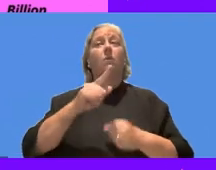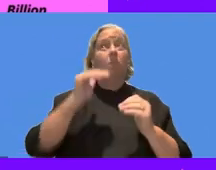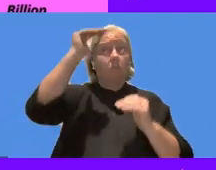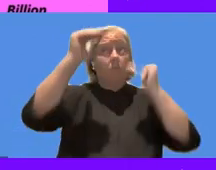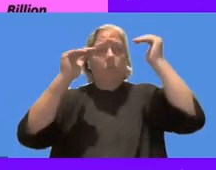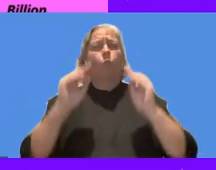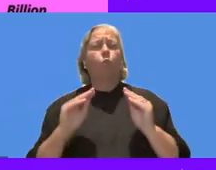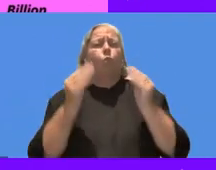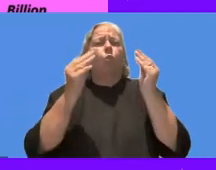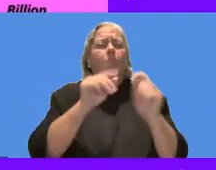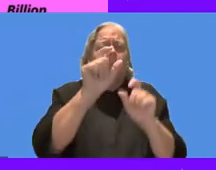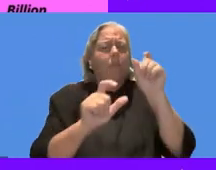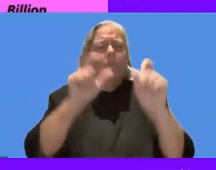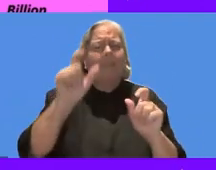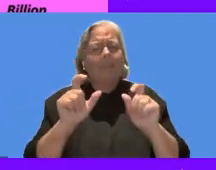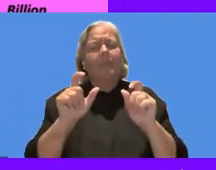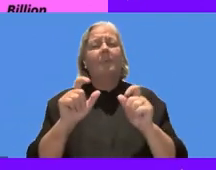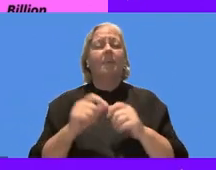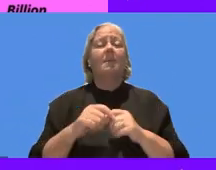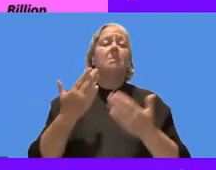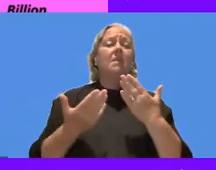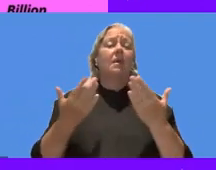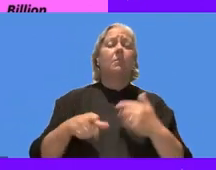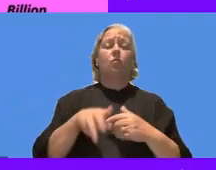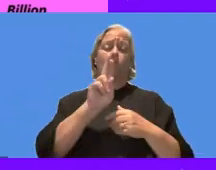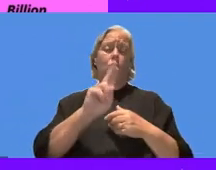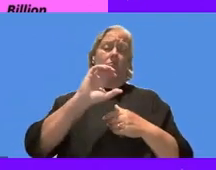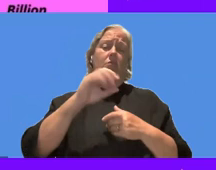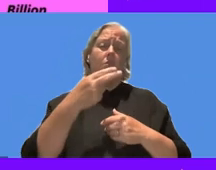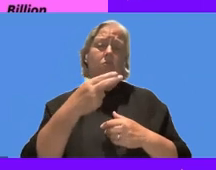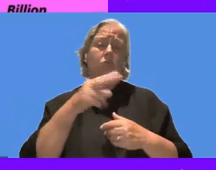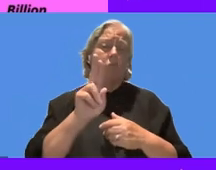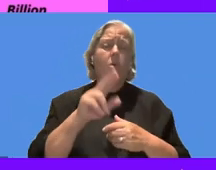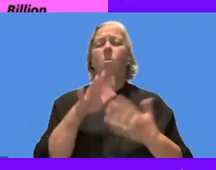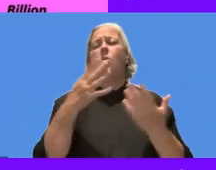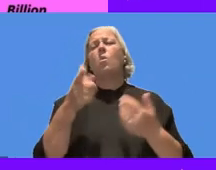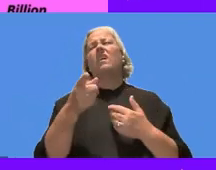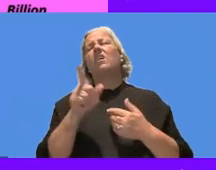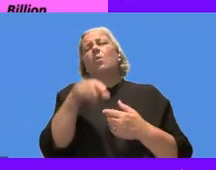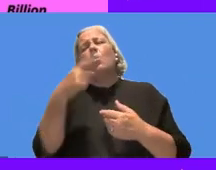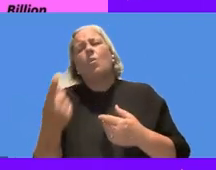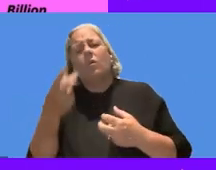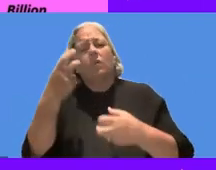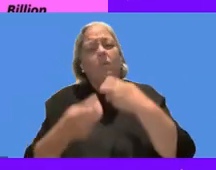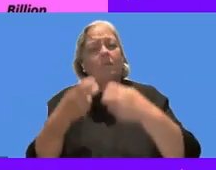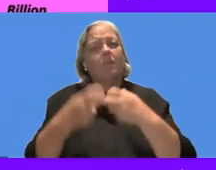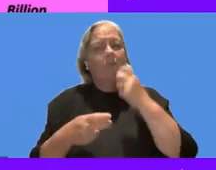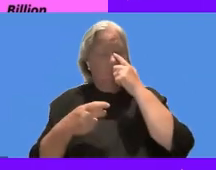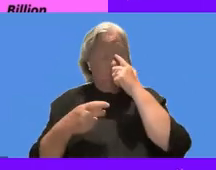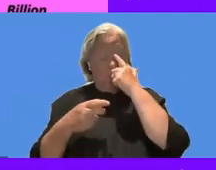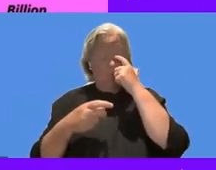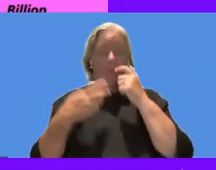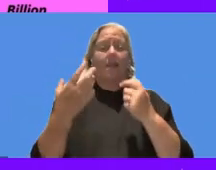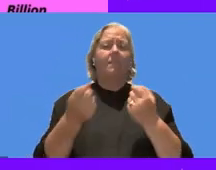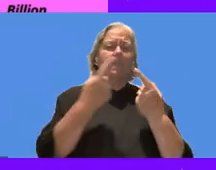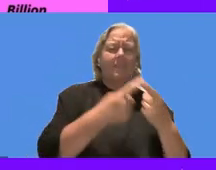know, you may be an SRHR youth activist, you may work on other issues, but actually the different aspects of our